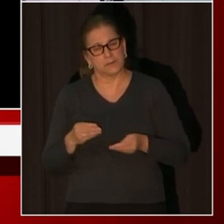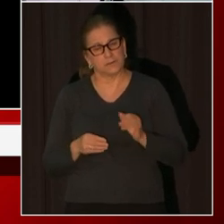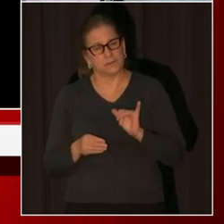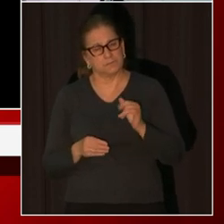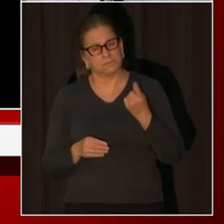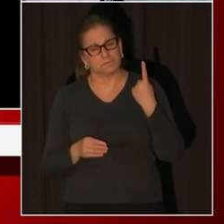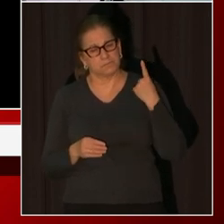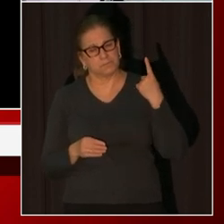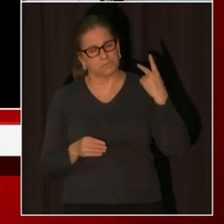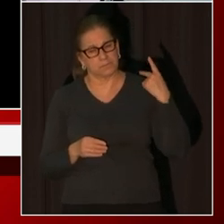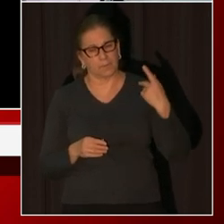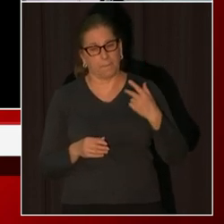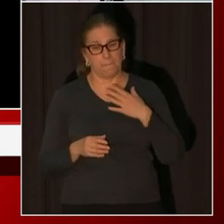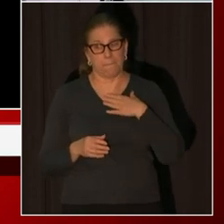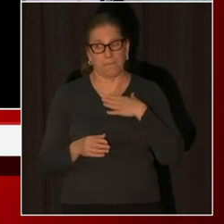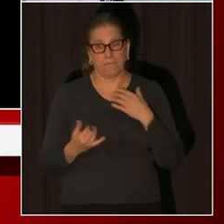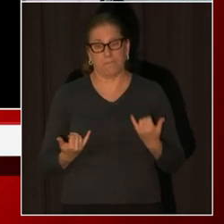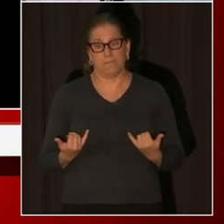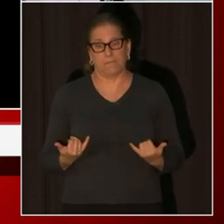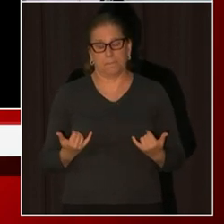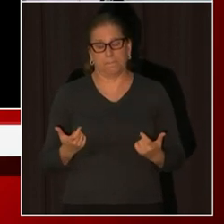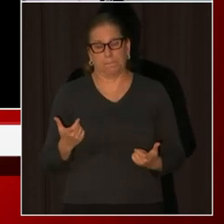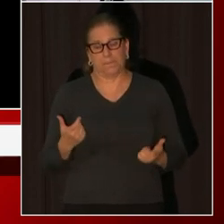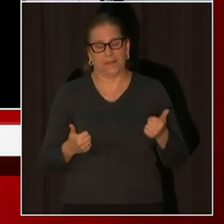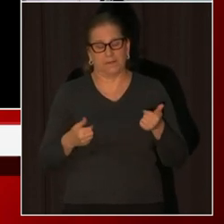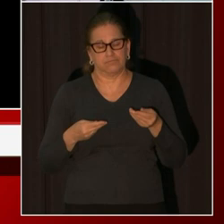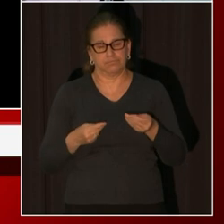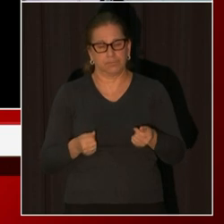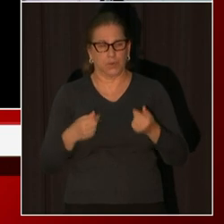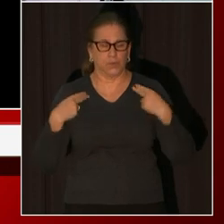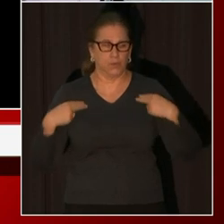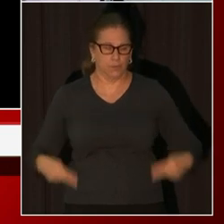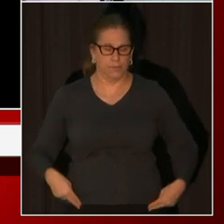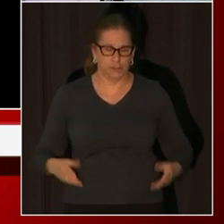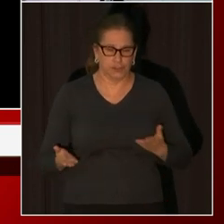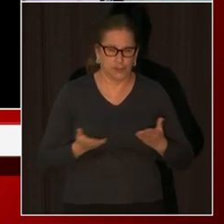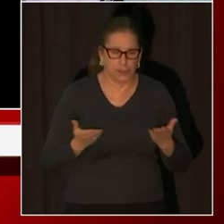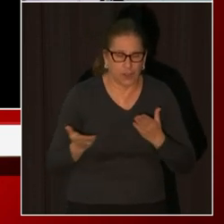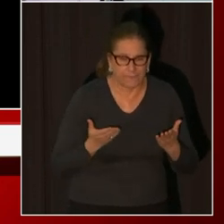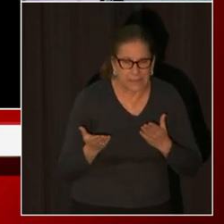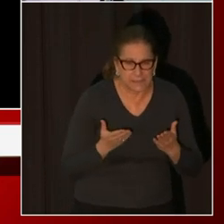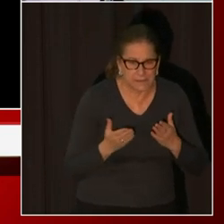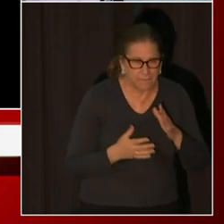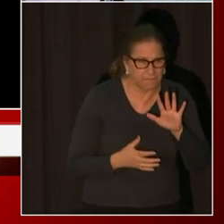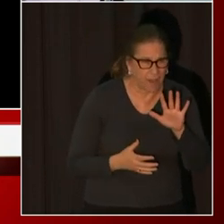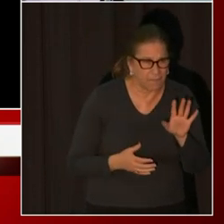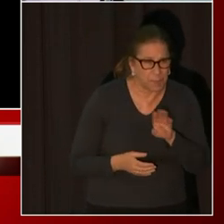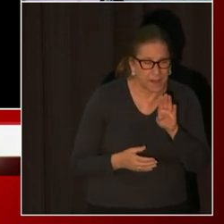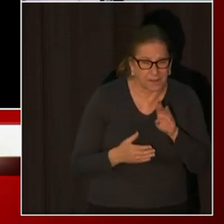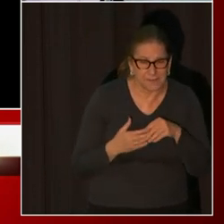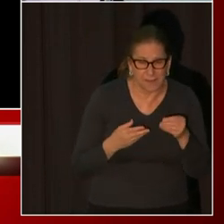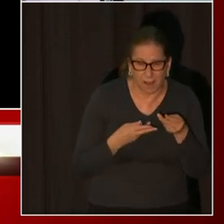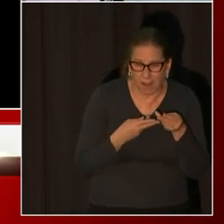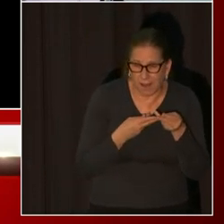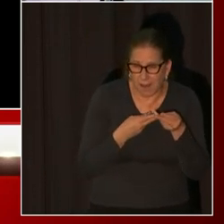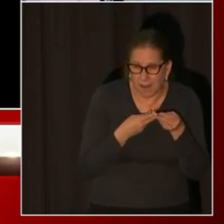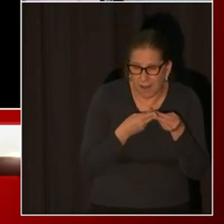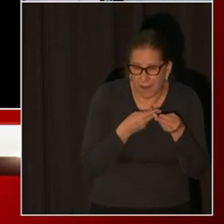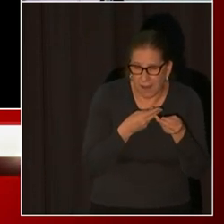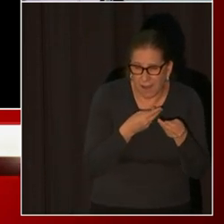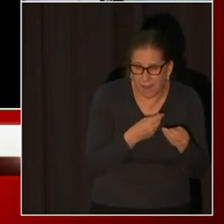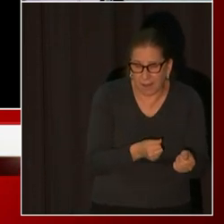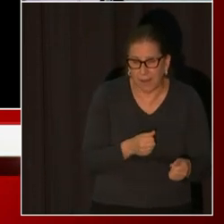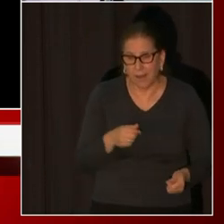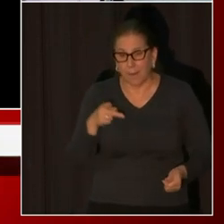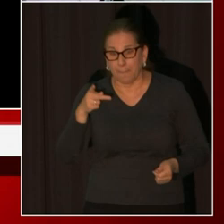support services at just over $5 billion, followed by public education at $3.1 billion, enterprise funds at